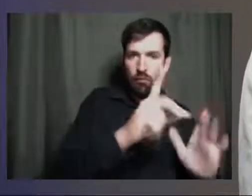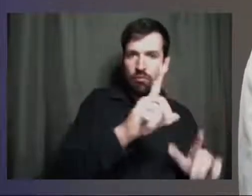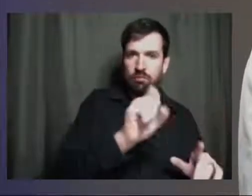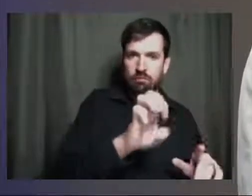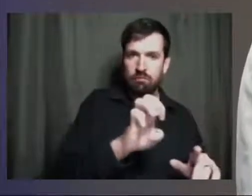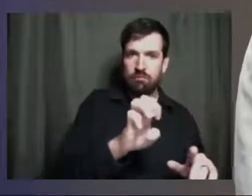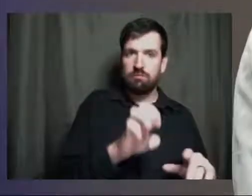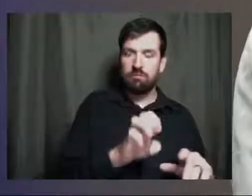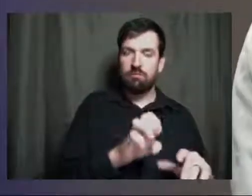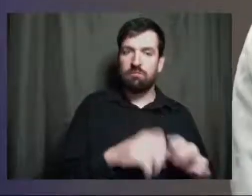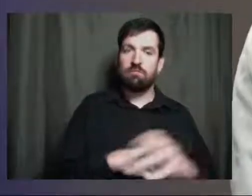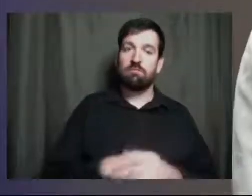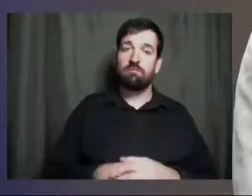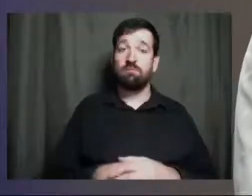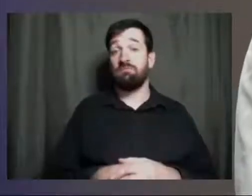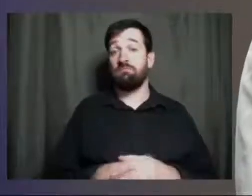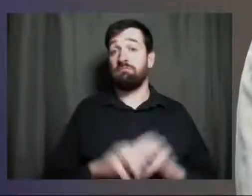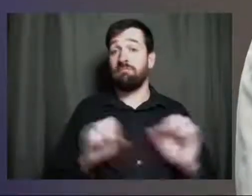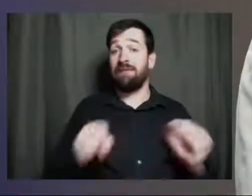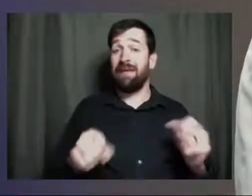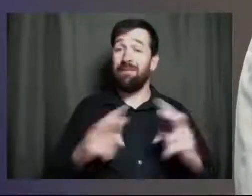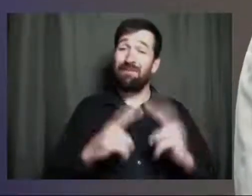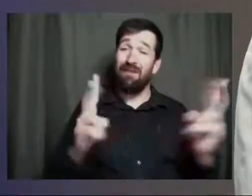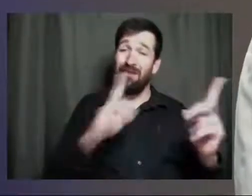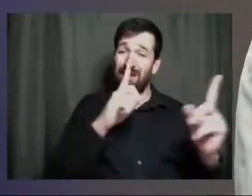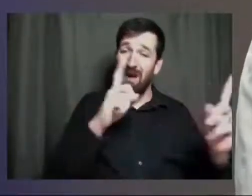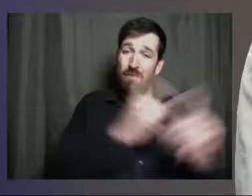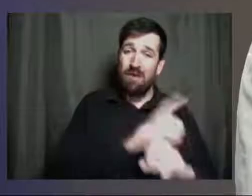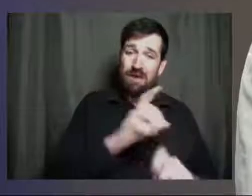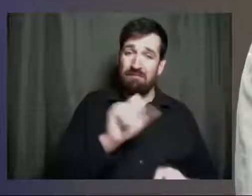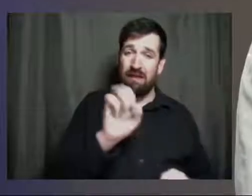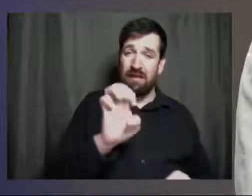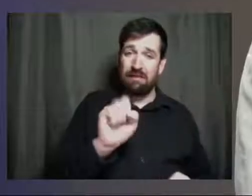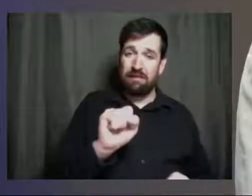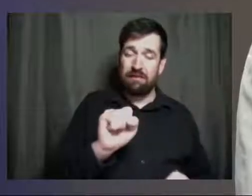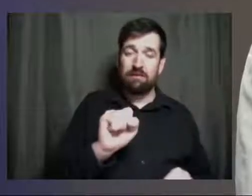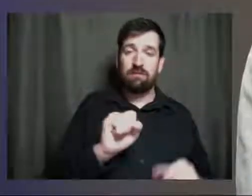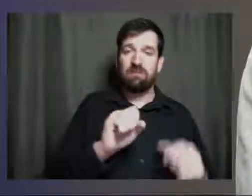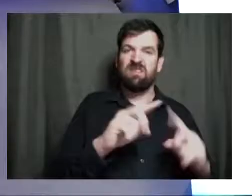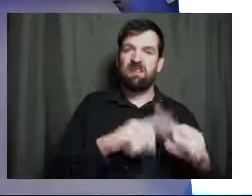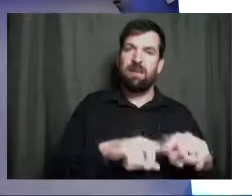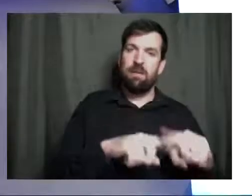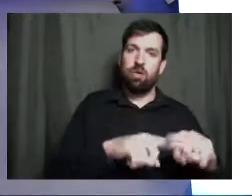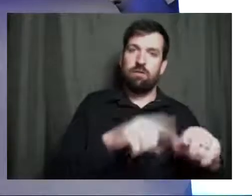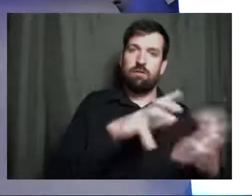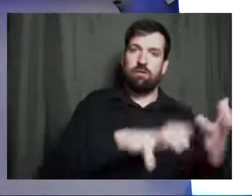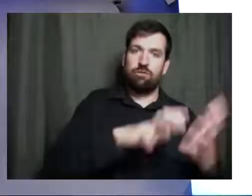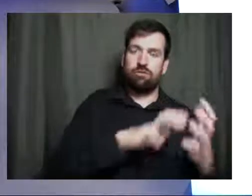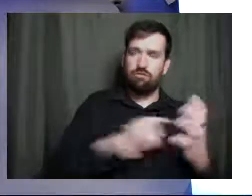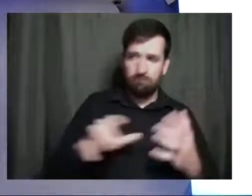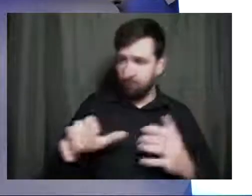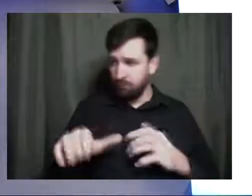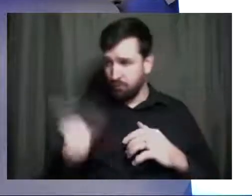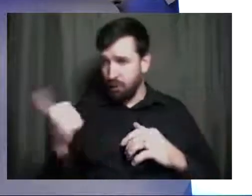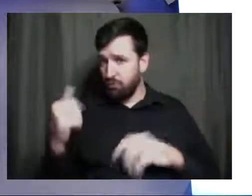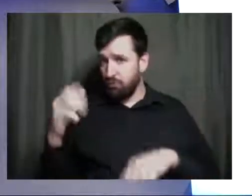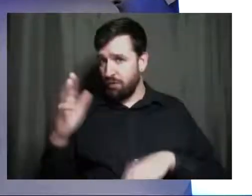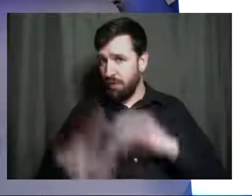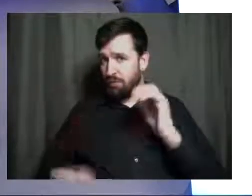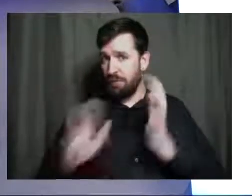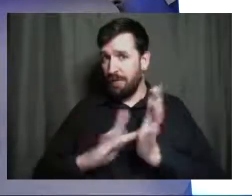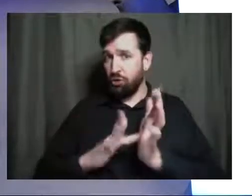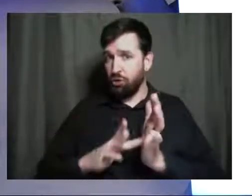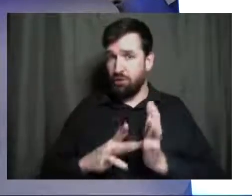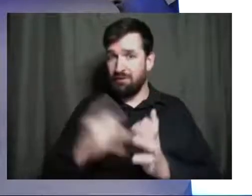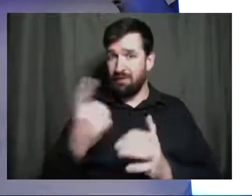and those can be really complicated cases depending on the mixture of medications. Other than medications, anything we should just anything they might ingest, put on